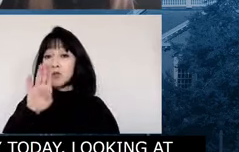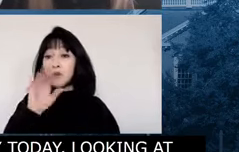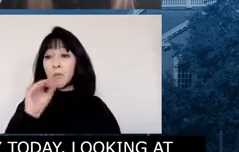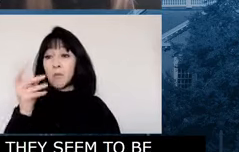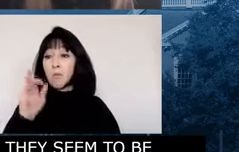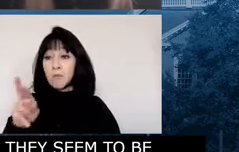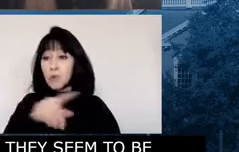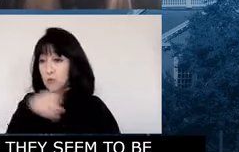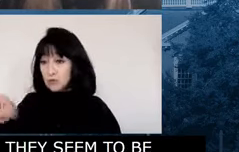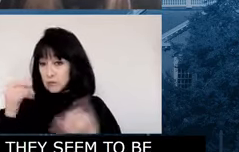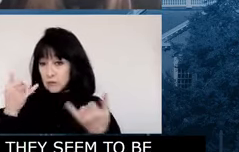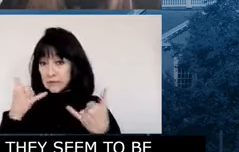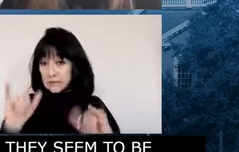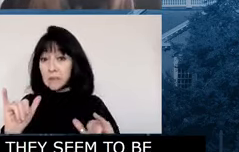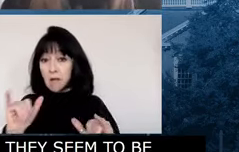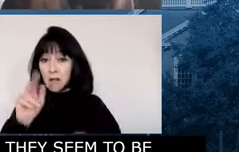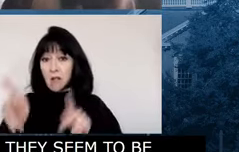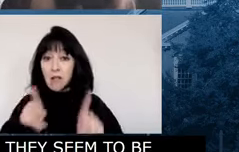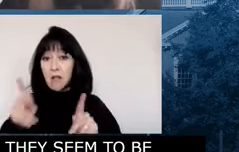quite well.